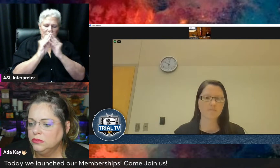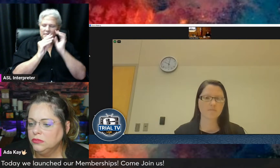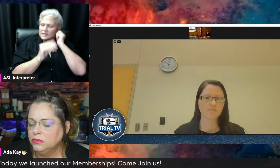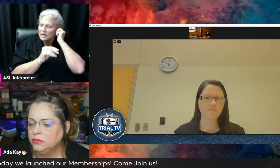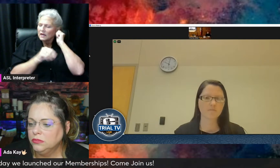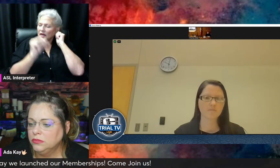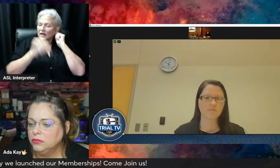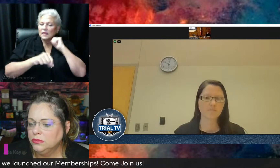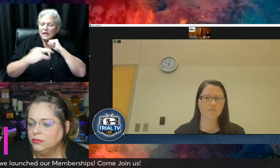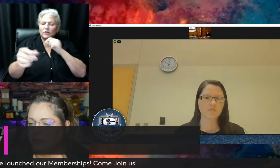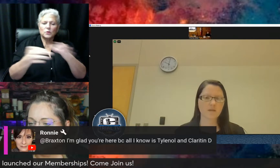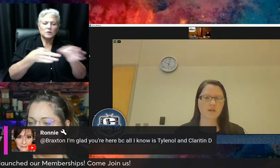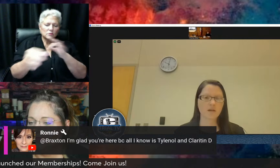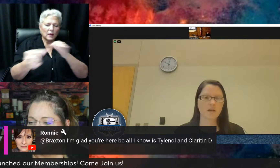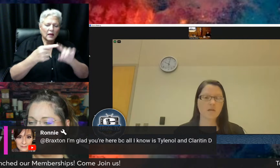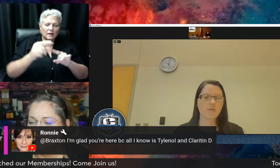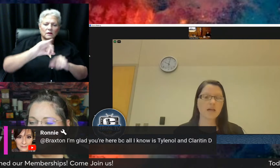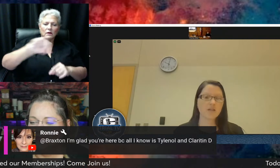that you do?